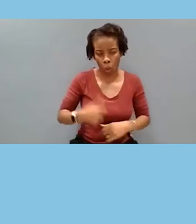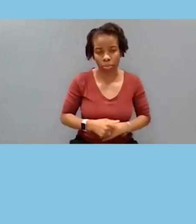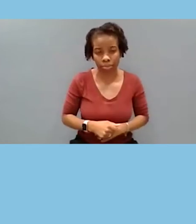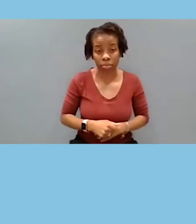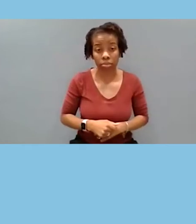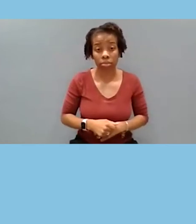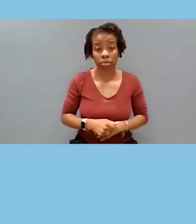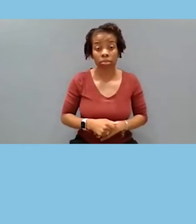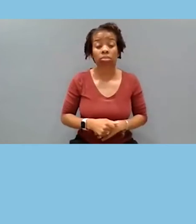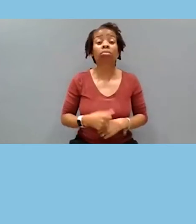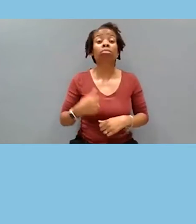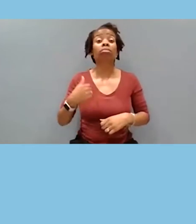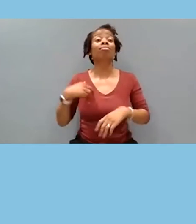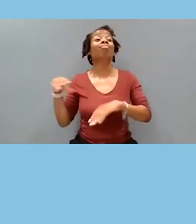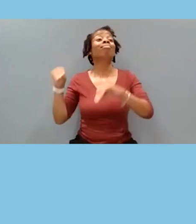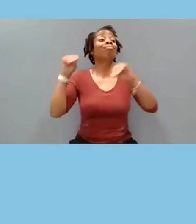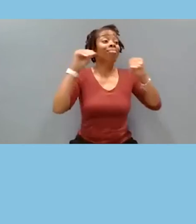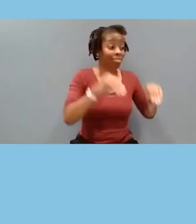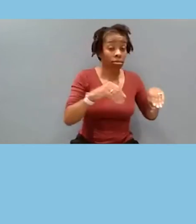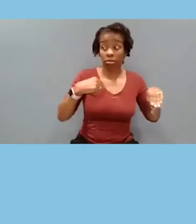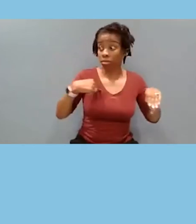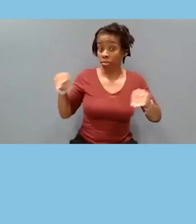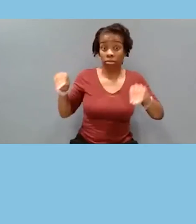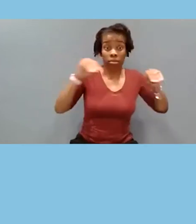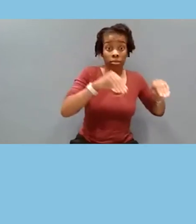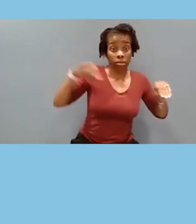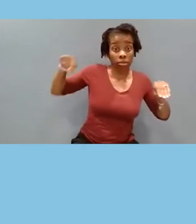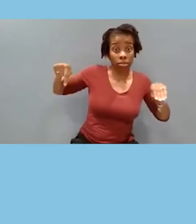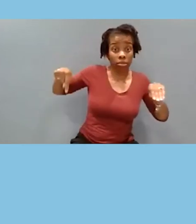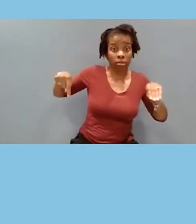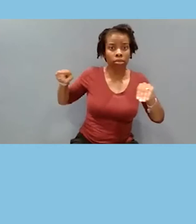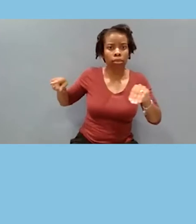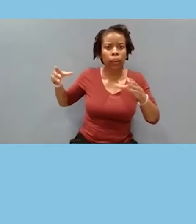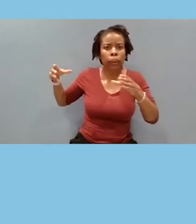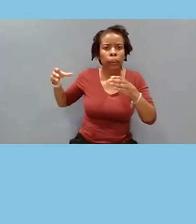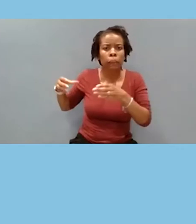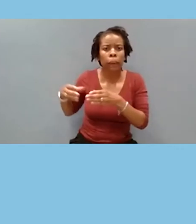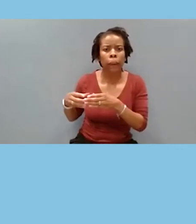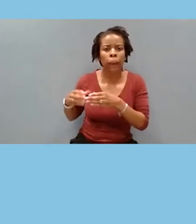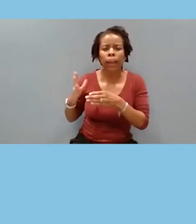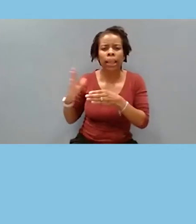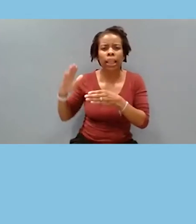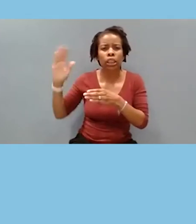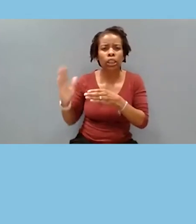less inaccessible, small liberal arts, rural East Coast university.